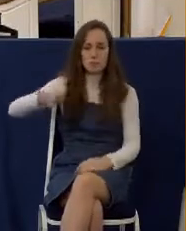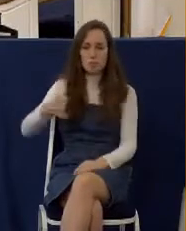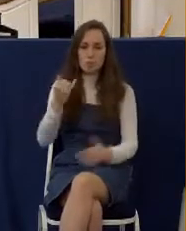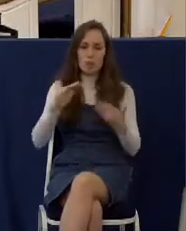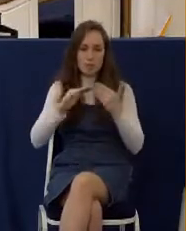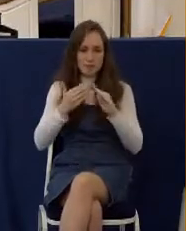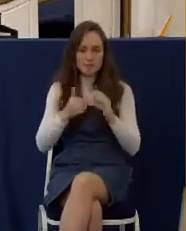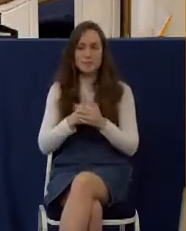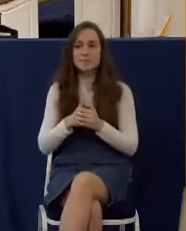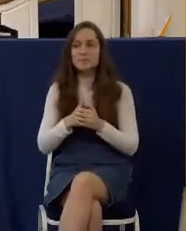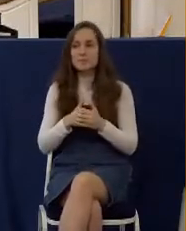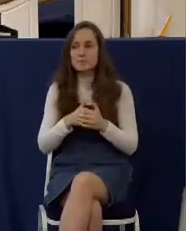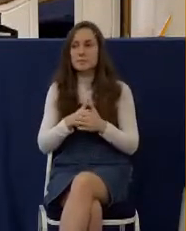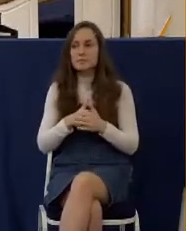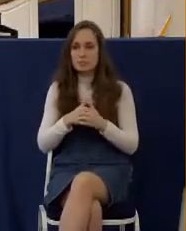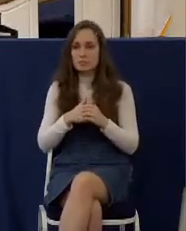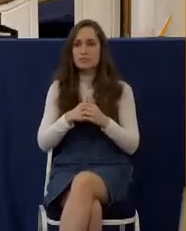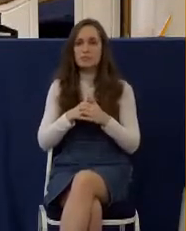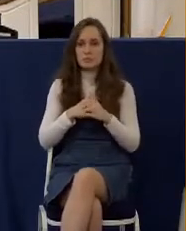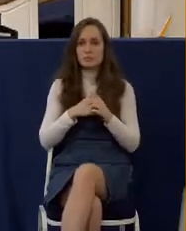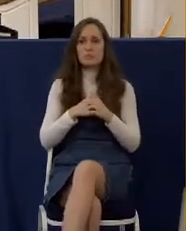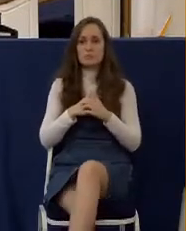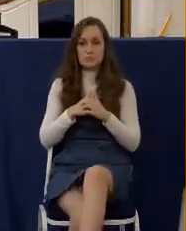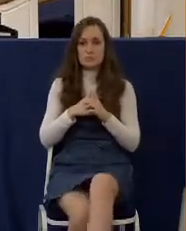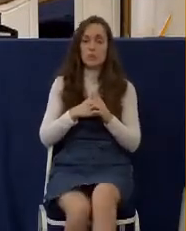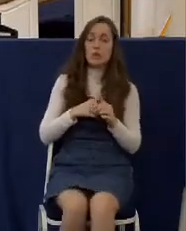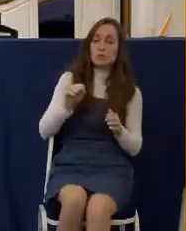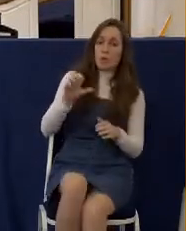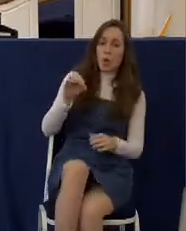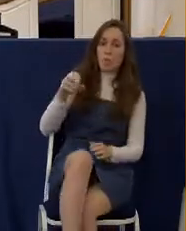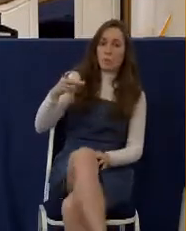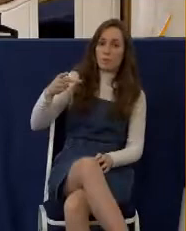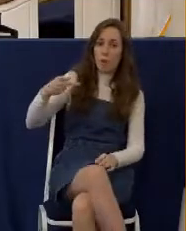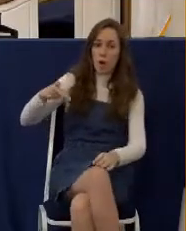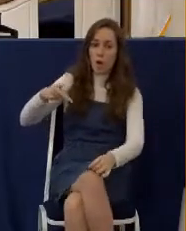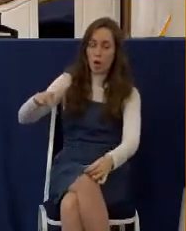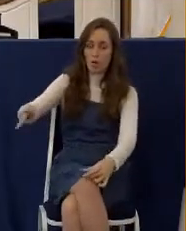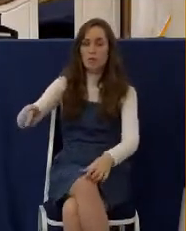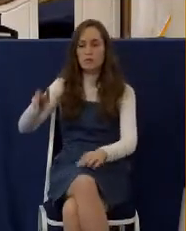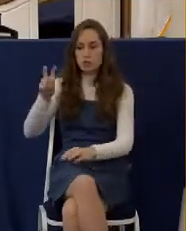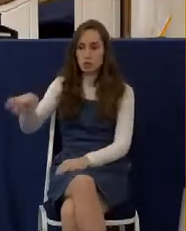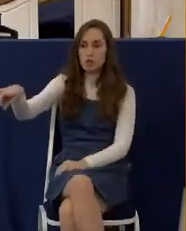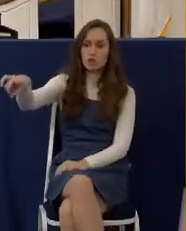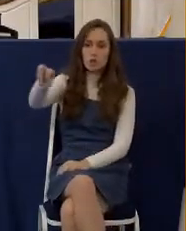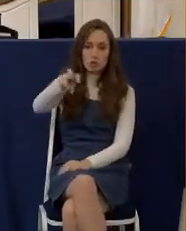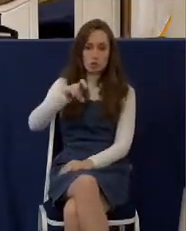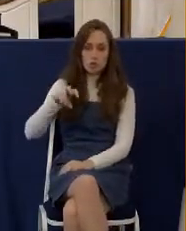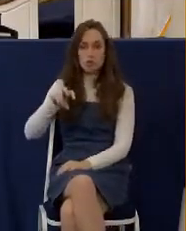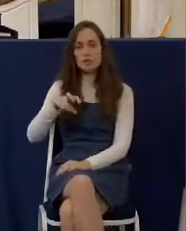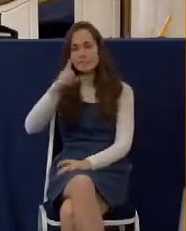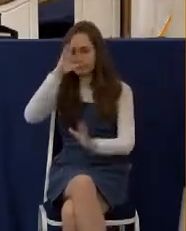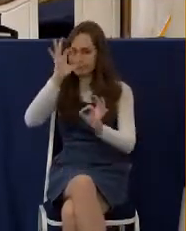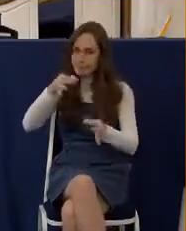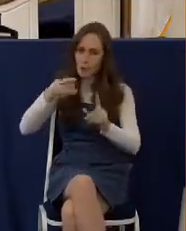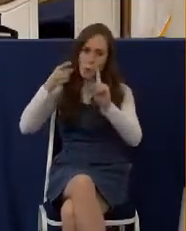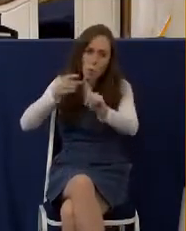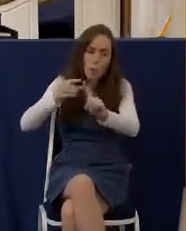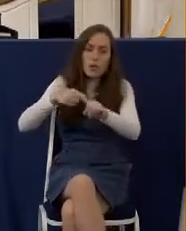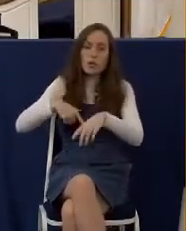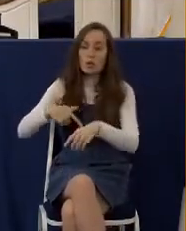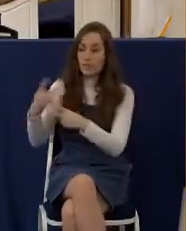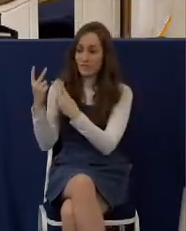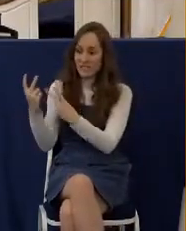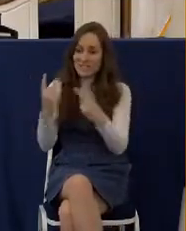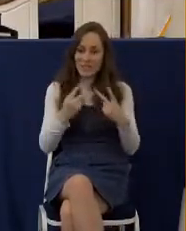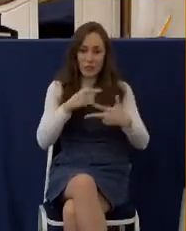Gentile regions to help out this church. And so the Apostle Paul, on his missionary journeys, made it a point to go to these churches and say, please, will you